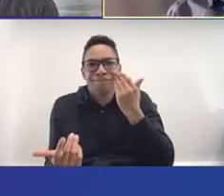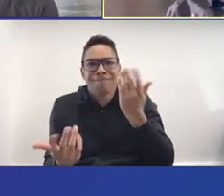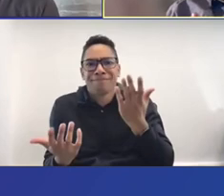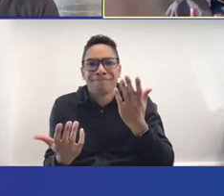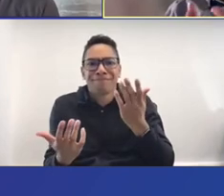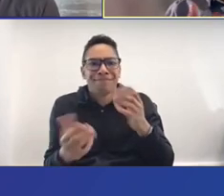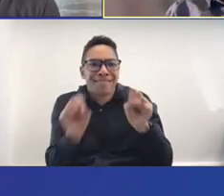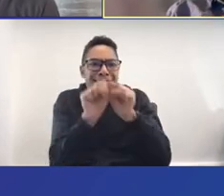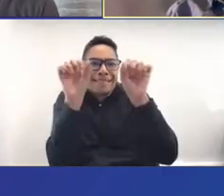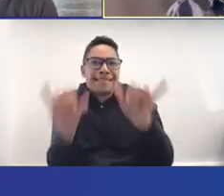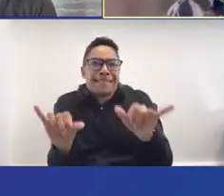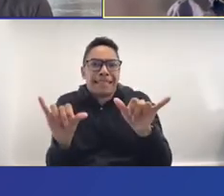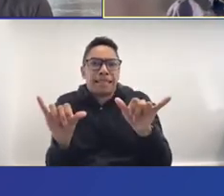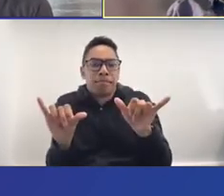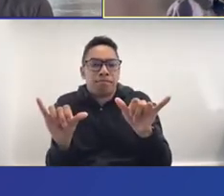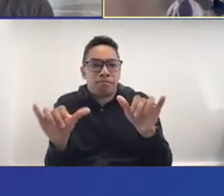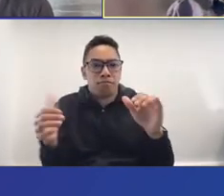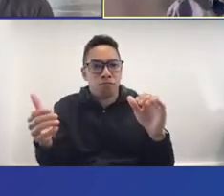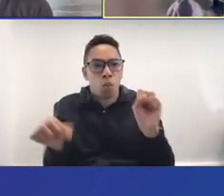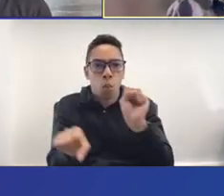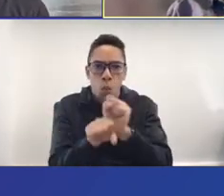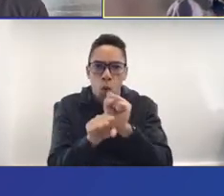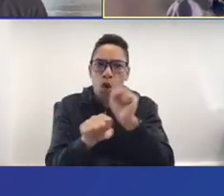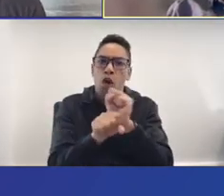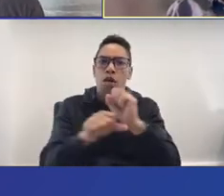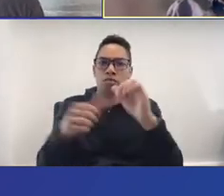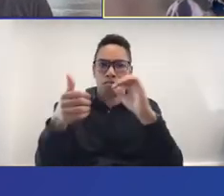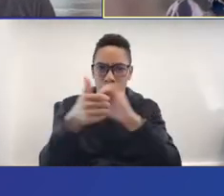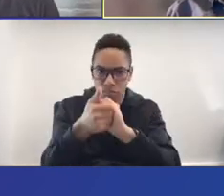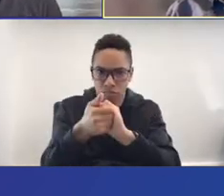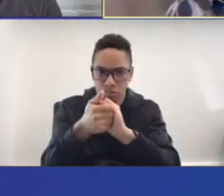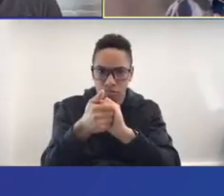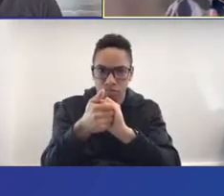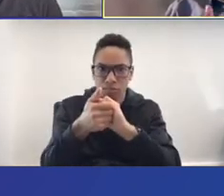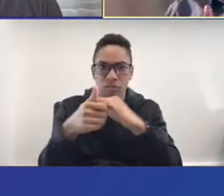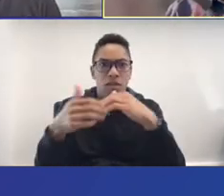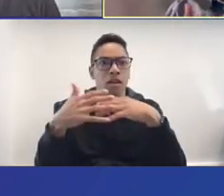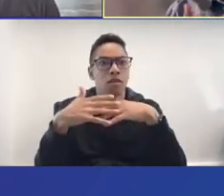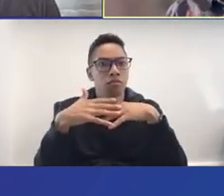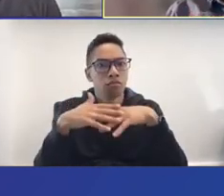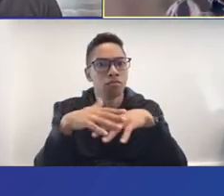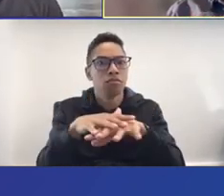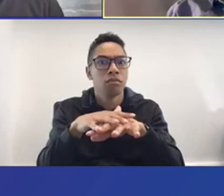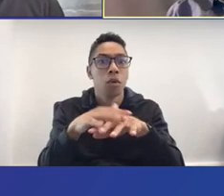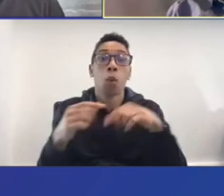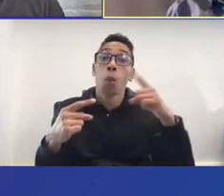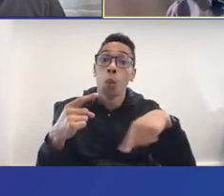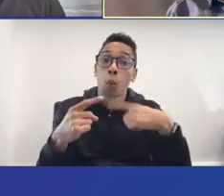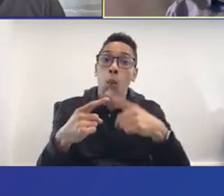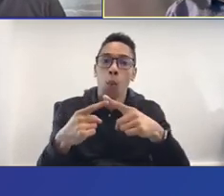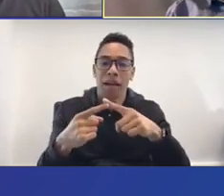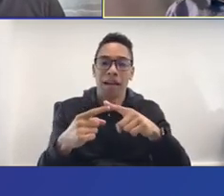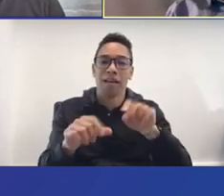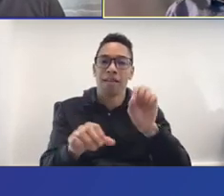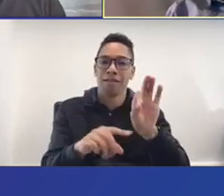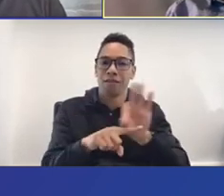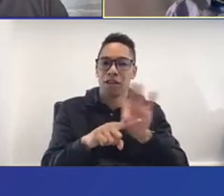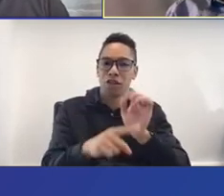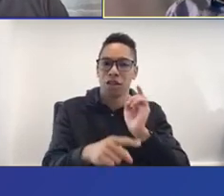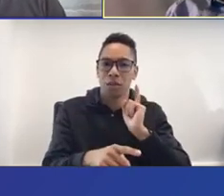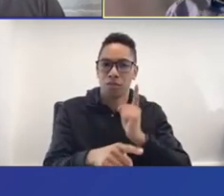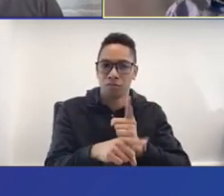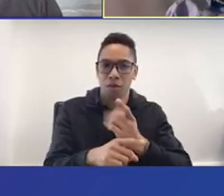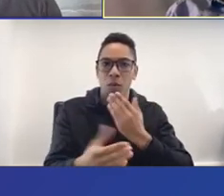those systems work in concert and in harmony when they are well.